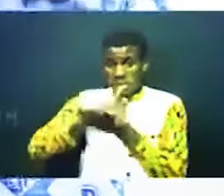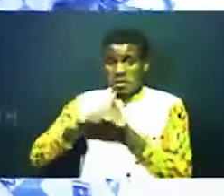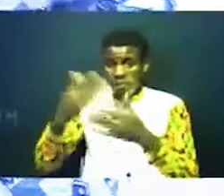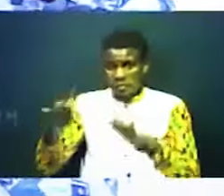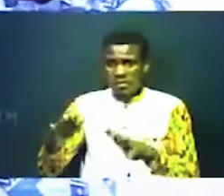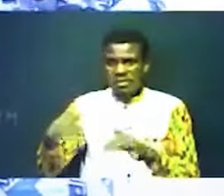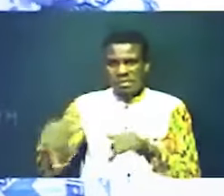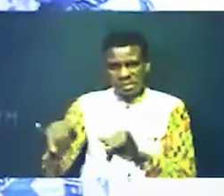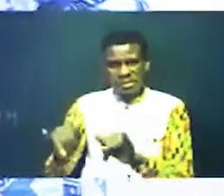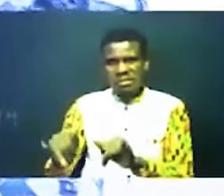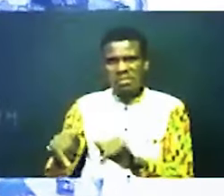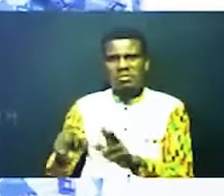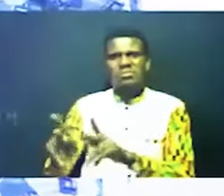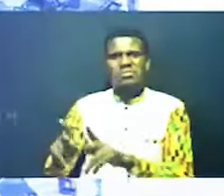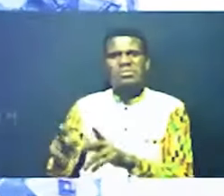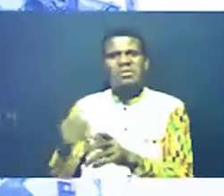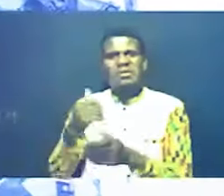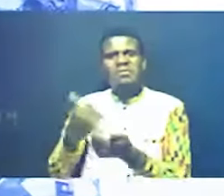adultery.